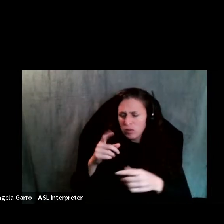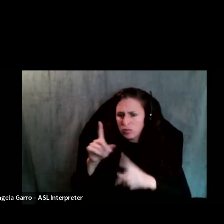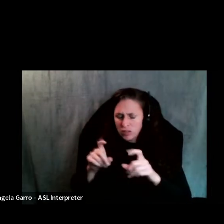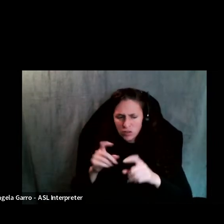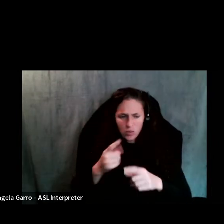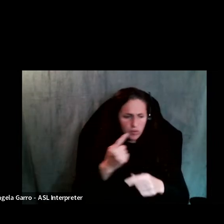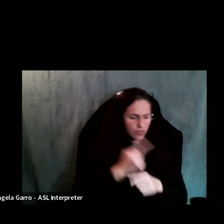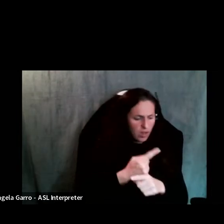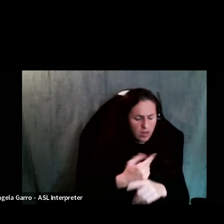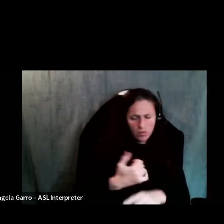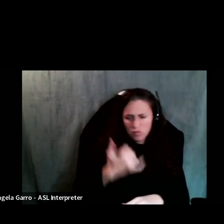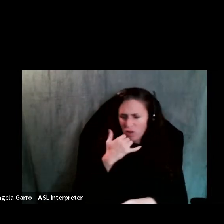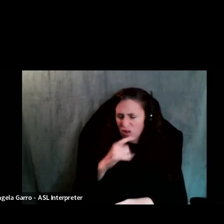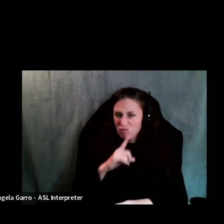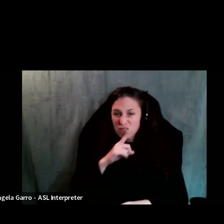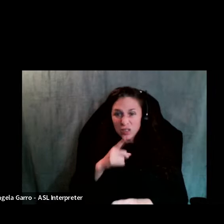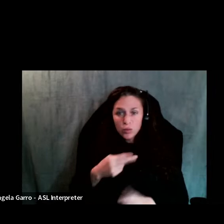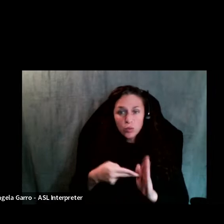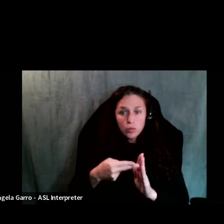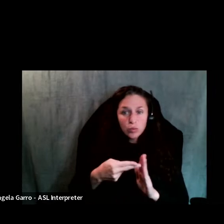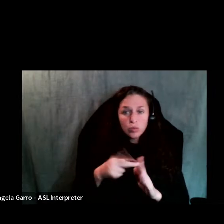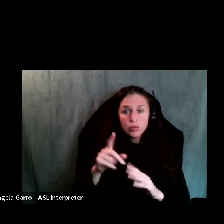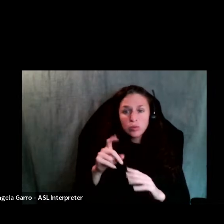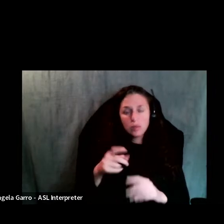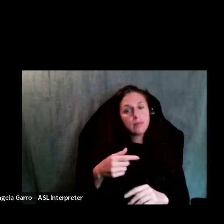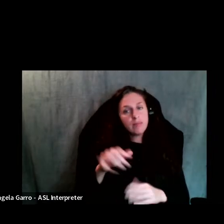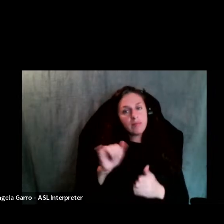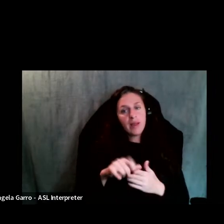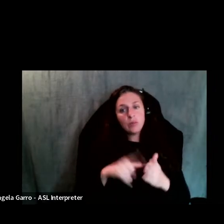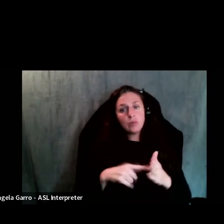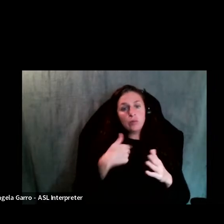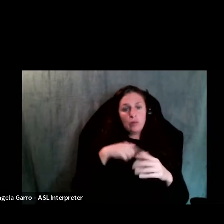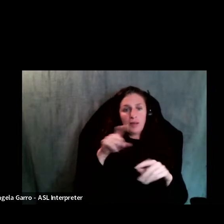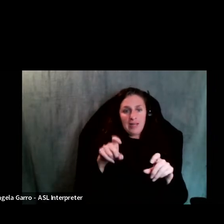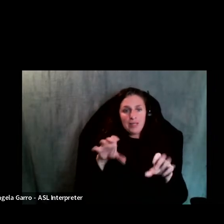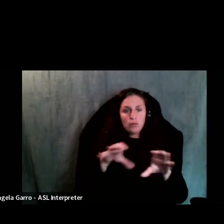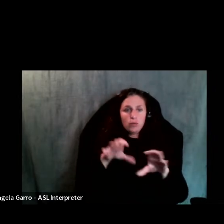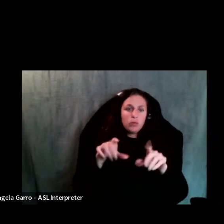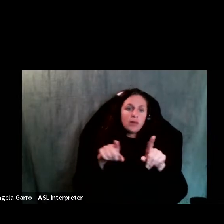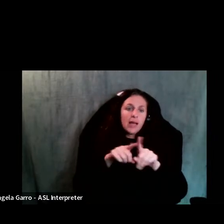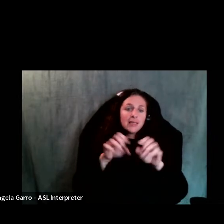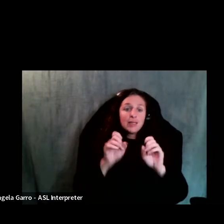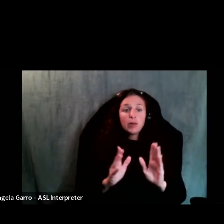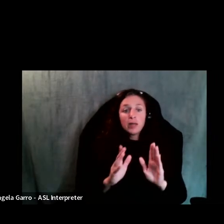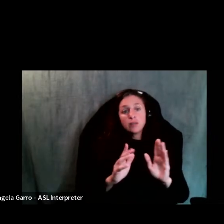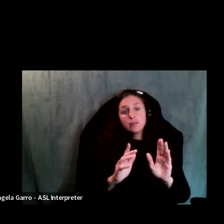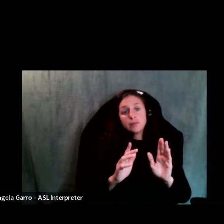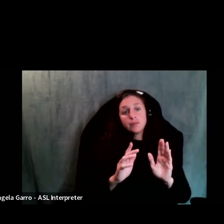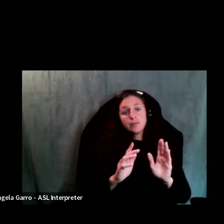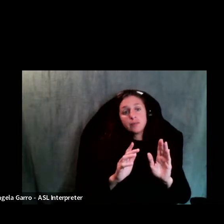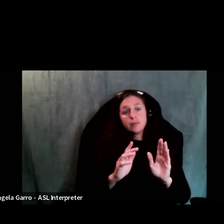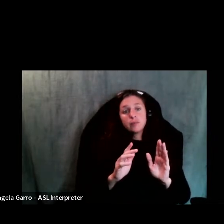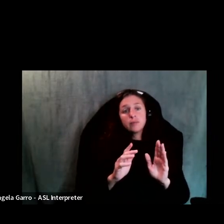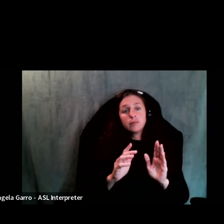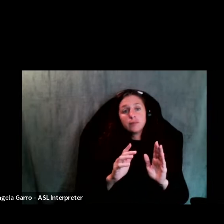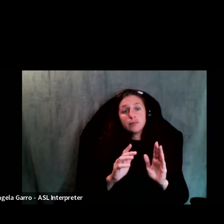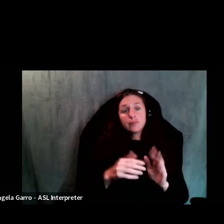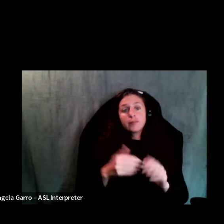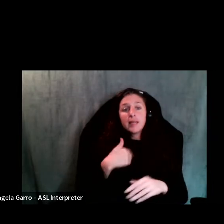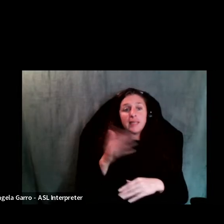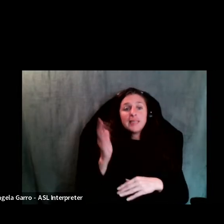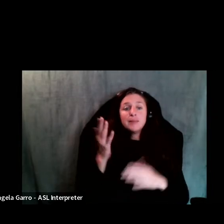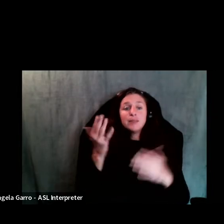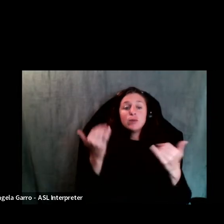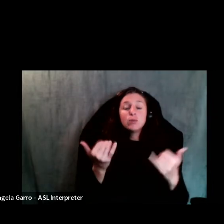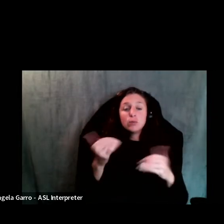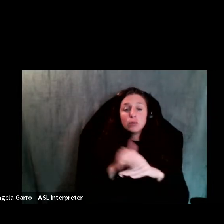that true, or is that really true? That's what we have to do as educators. There was a speaker tonight who